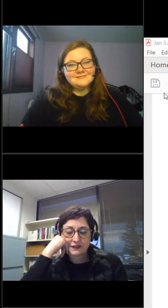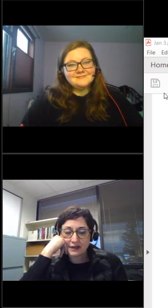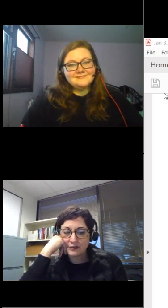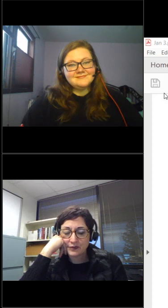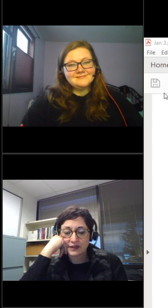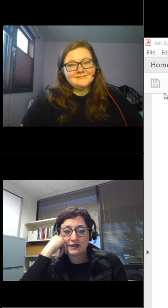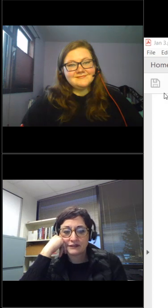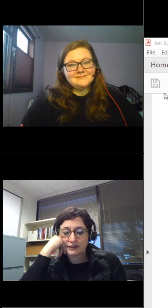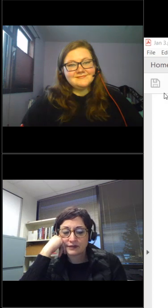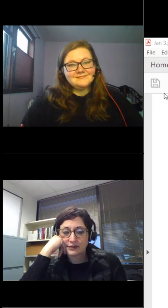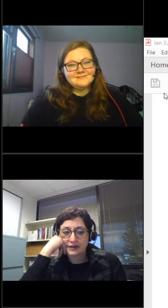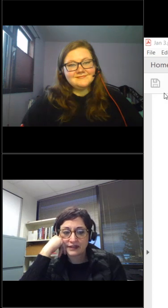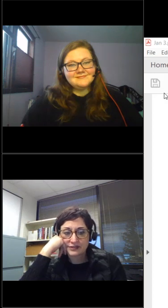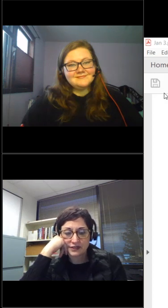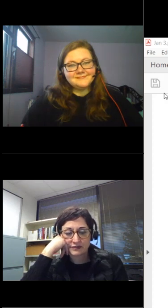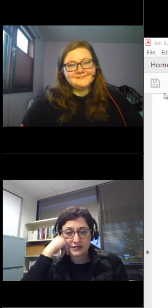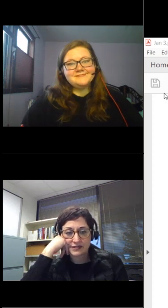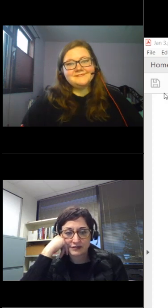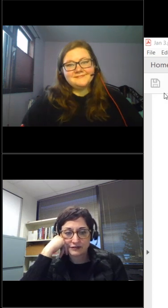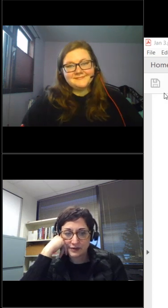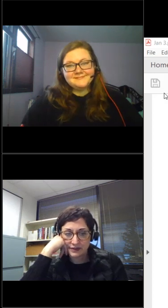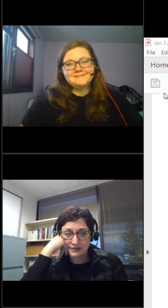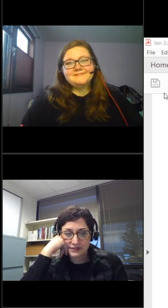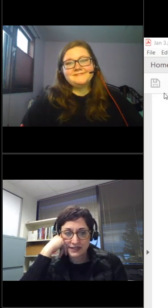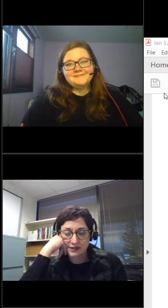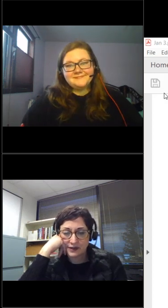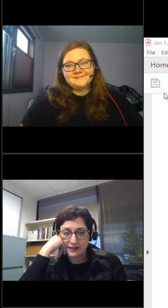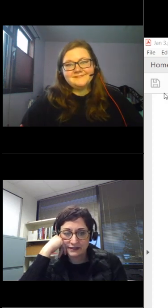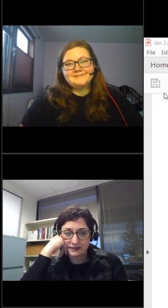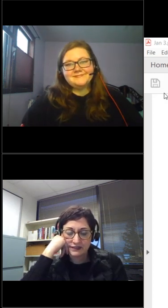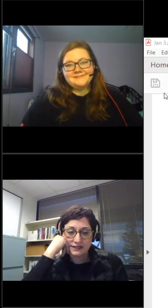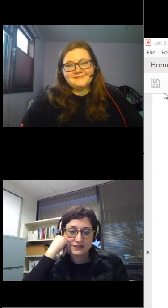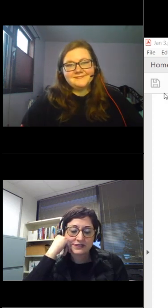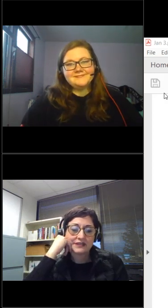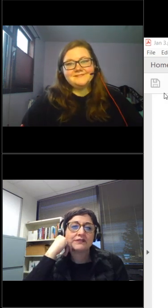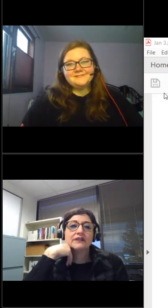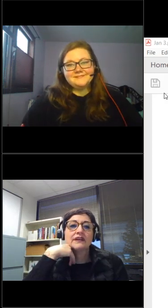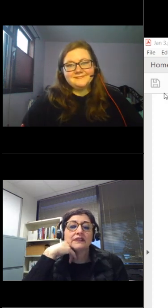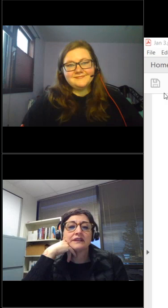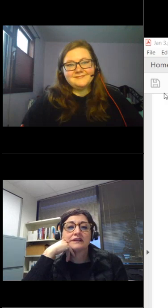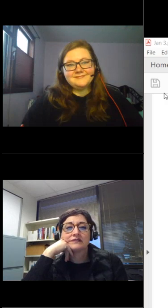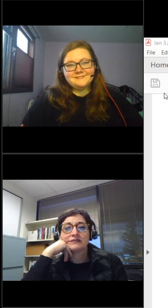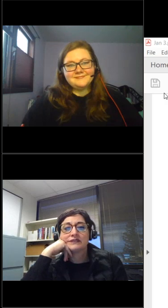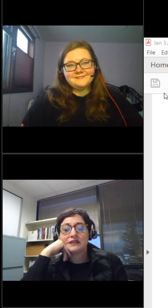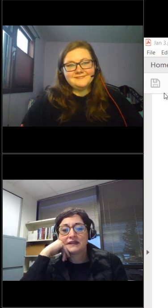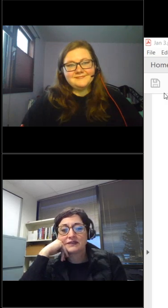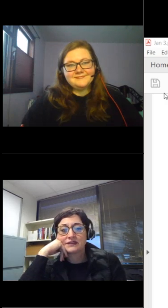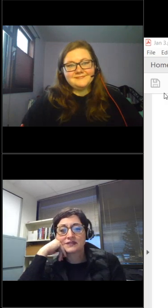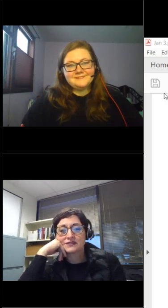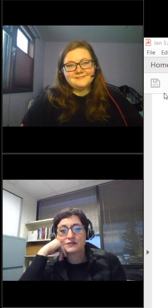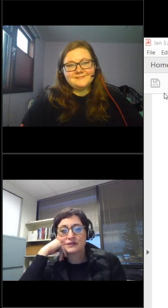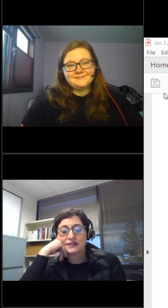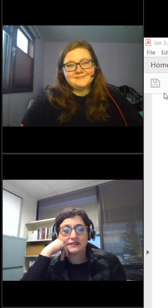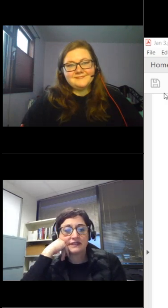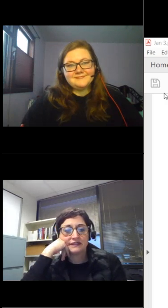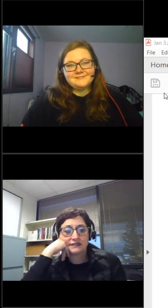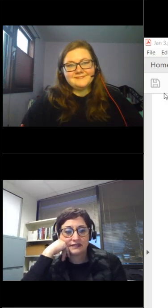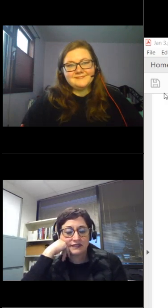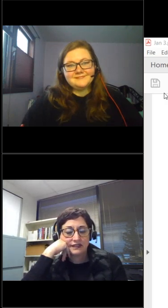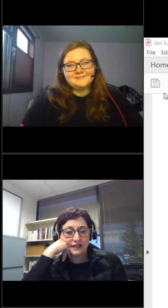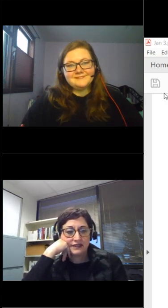So for that one, we're going to offer a recording that you could register for, just that one, so that you can get an email that says you attended